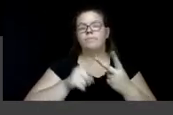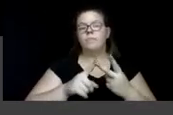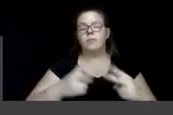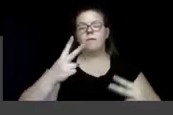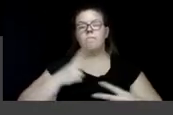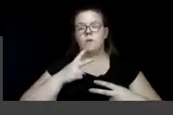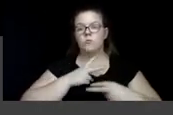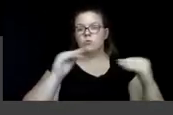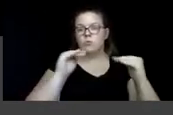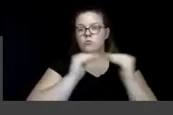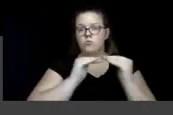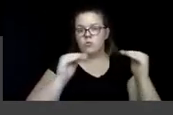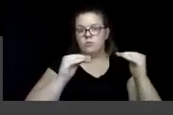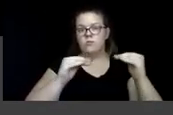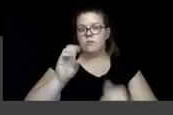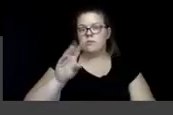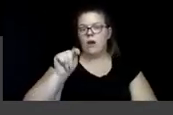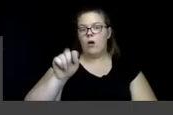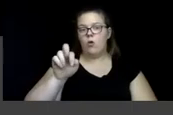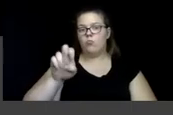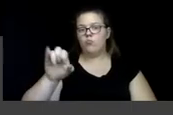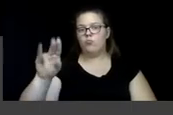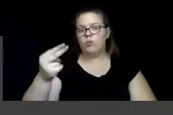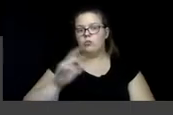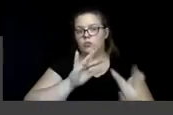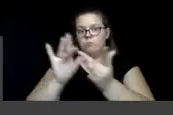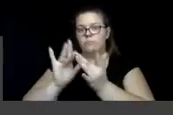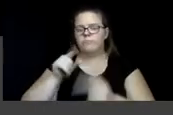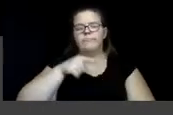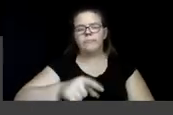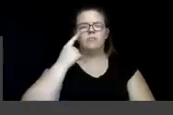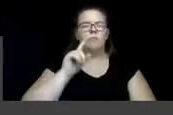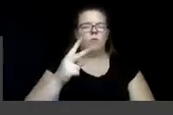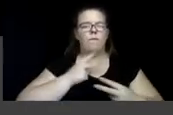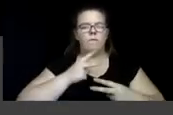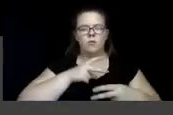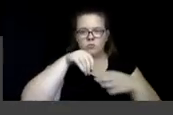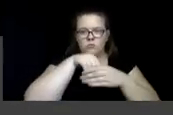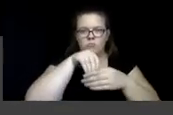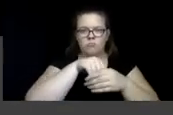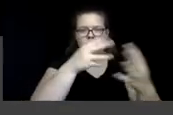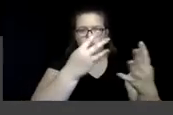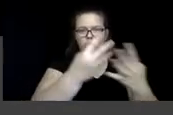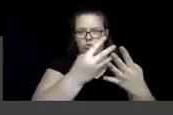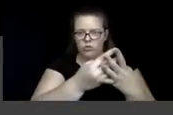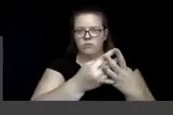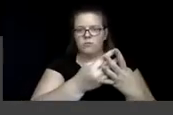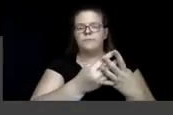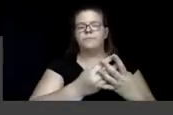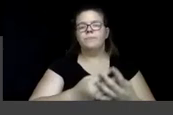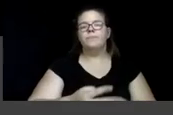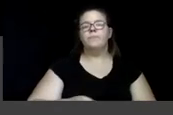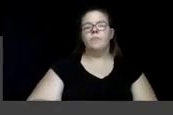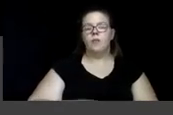Outreach, that is for incarcerated veterans that are in jail. The Veteran Outreach